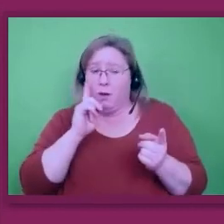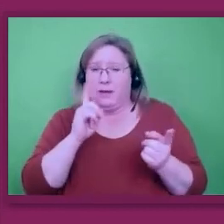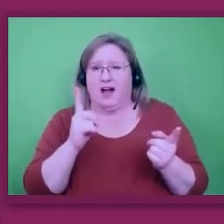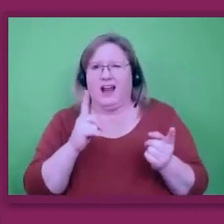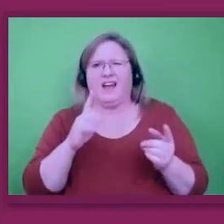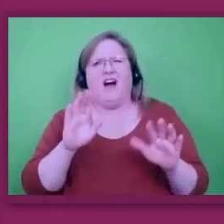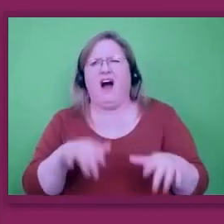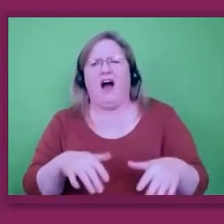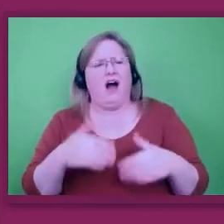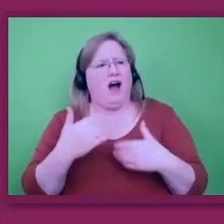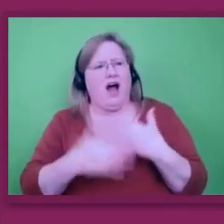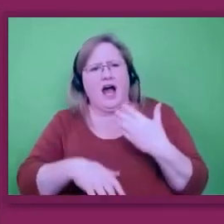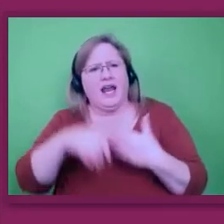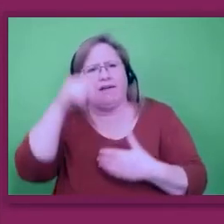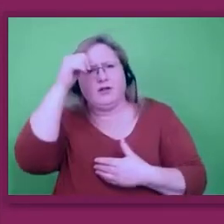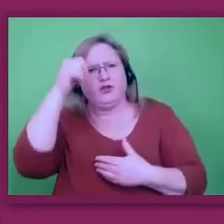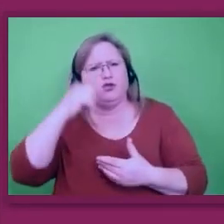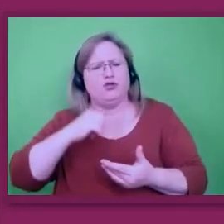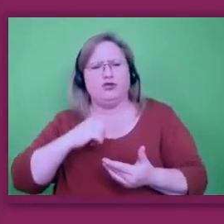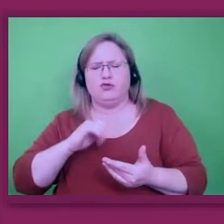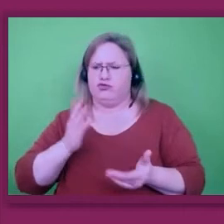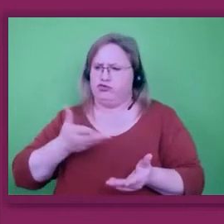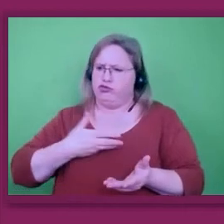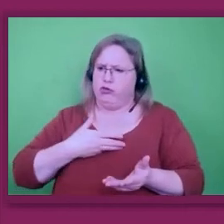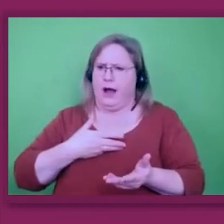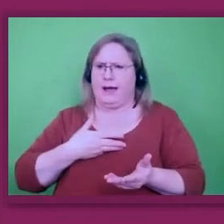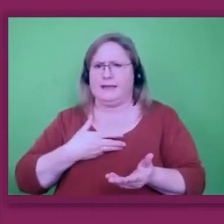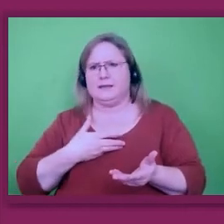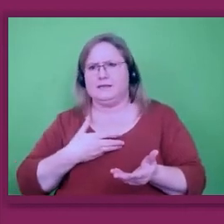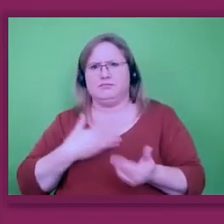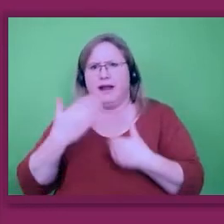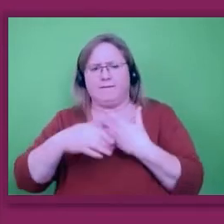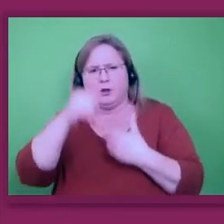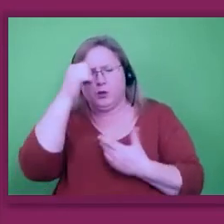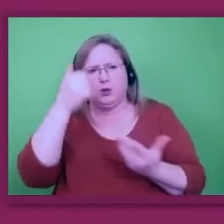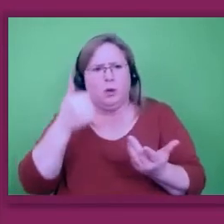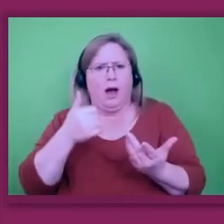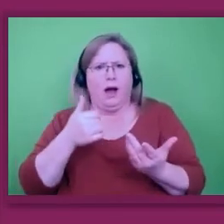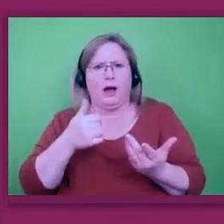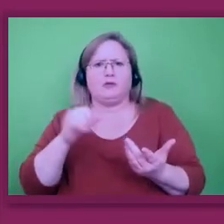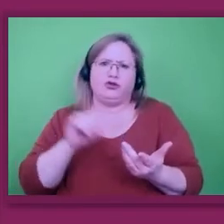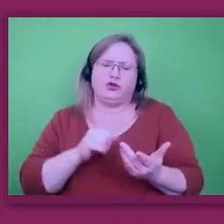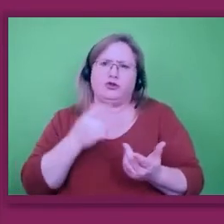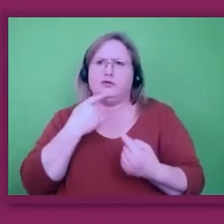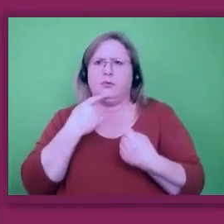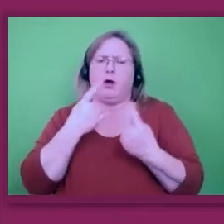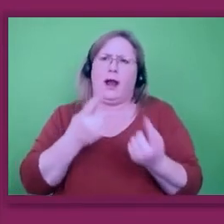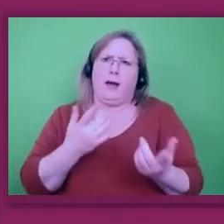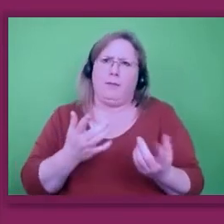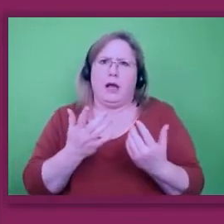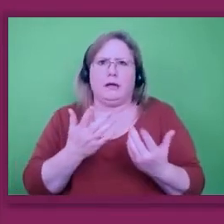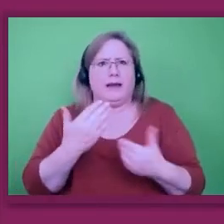didn't know my rights, or I didn't speak up because I didn't feel I could. So we implore women to try to